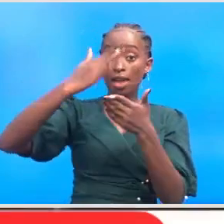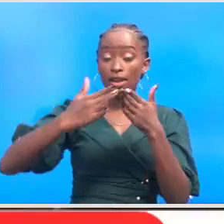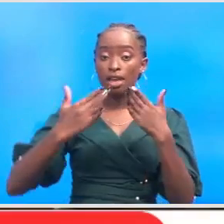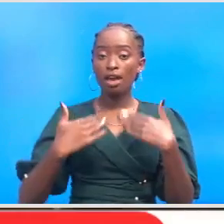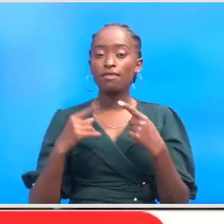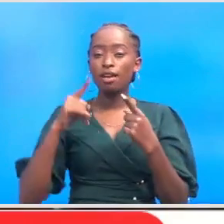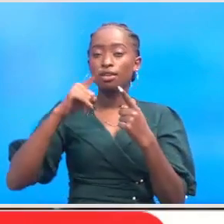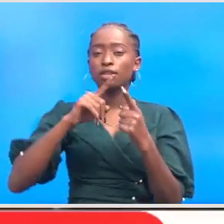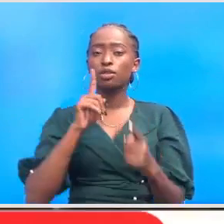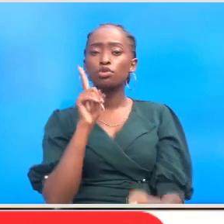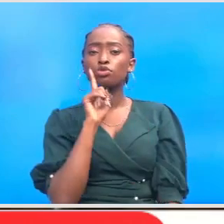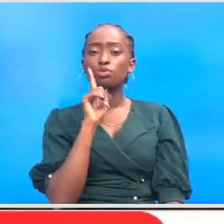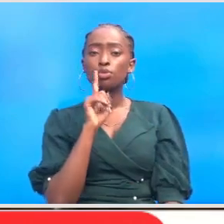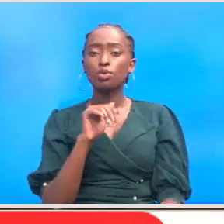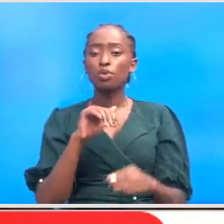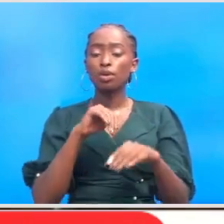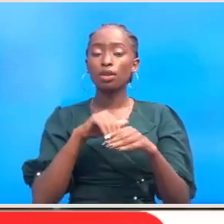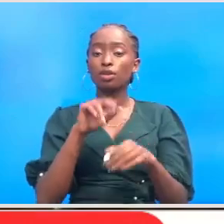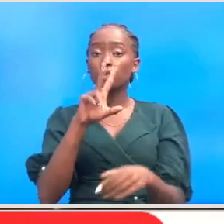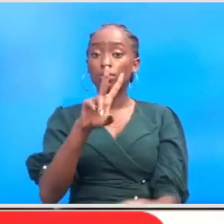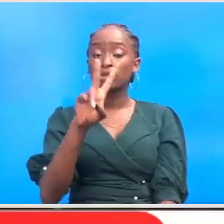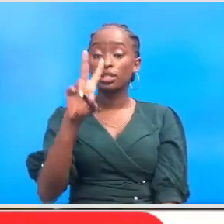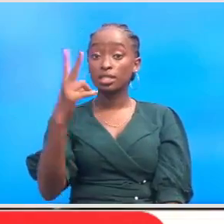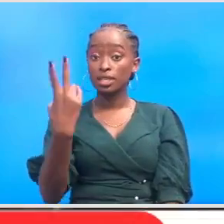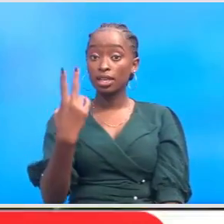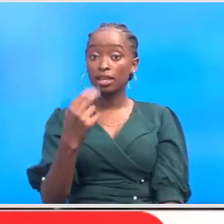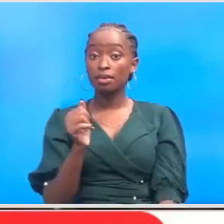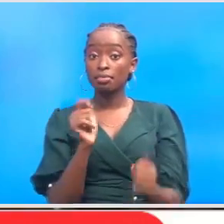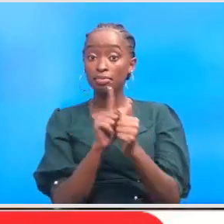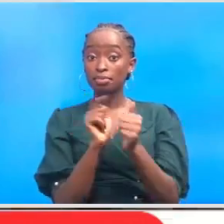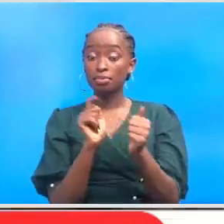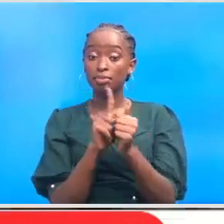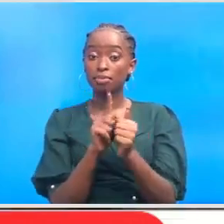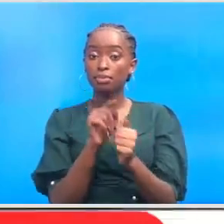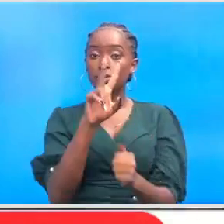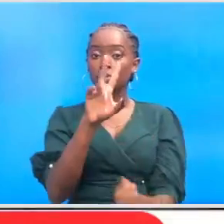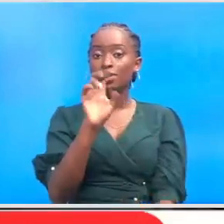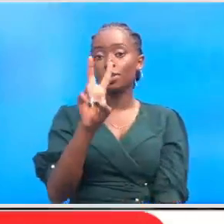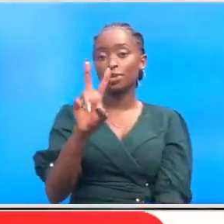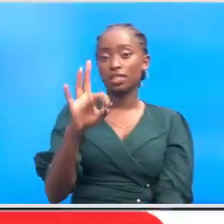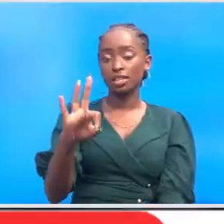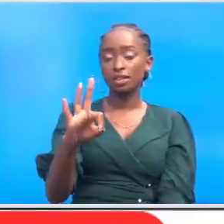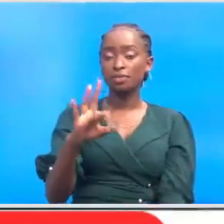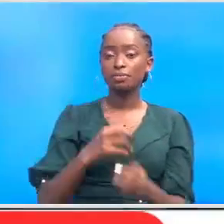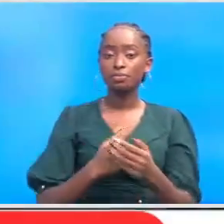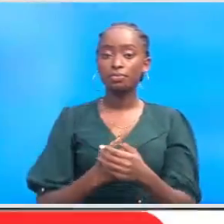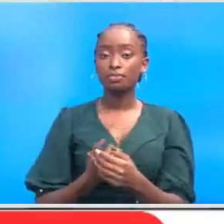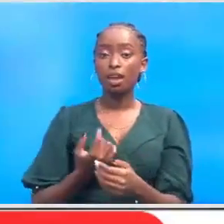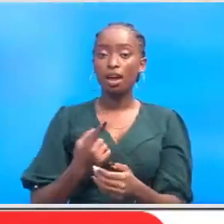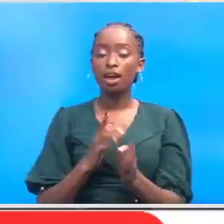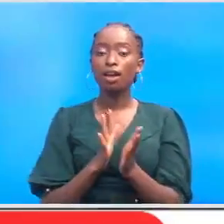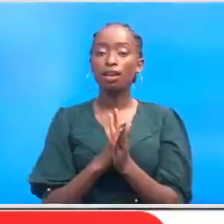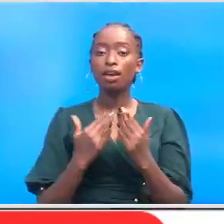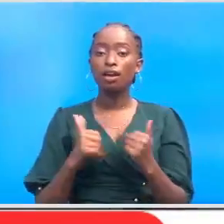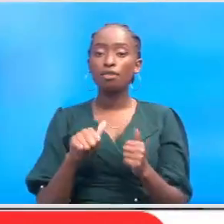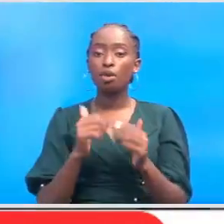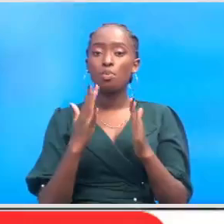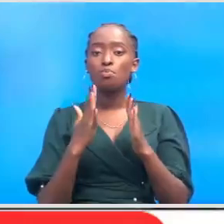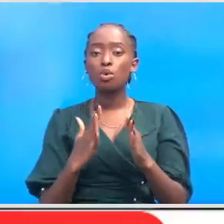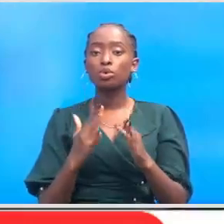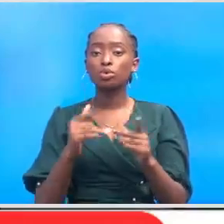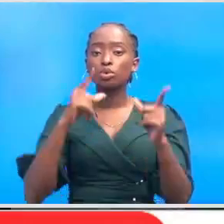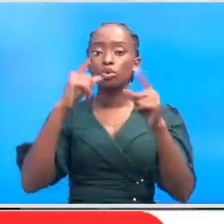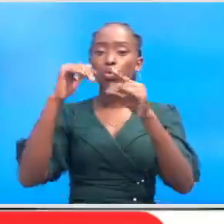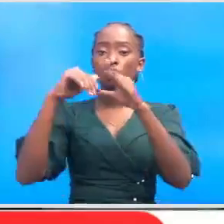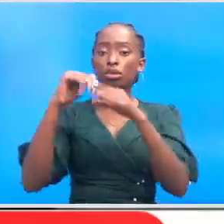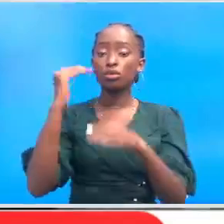tomorrow, the 22nd of November 2023. Njenga and 11 other co-accused are facing trial